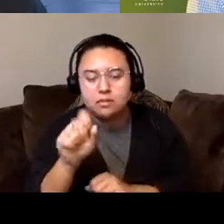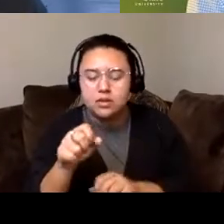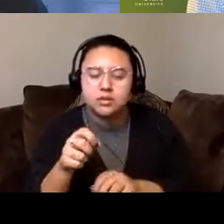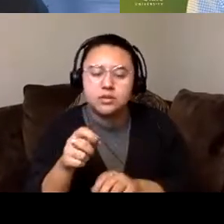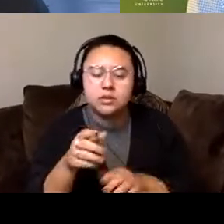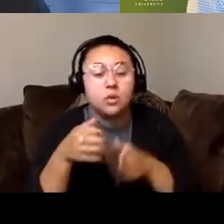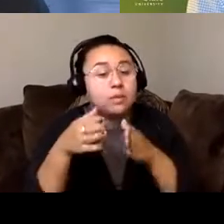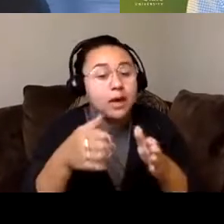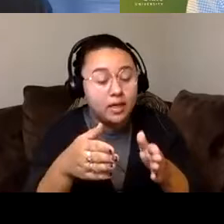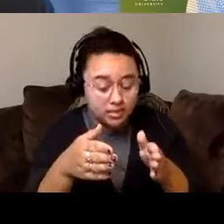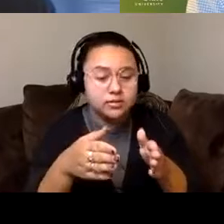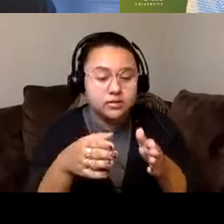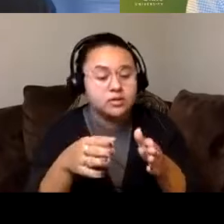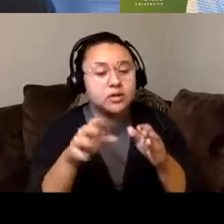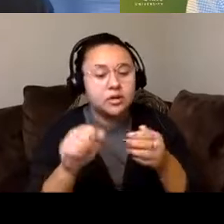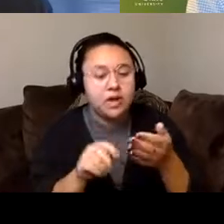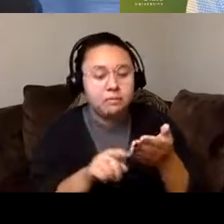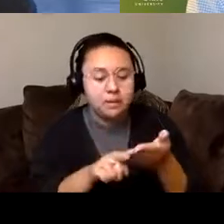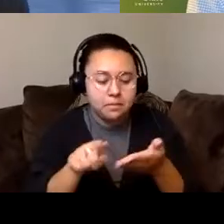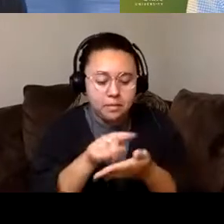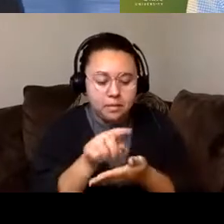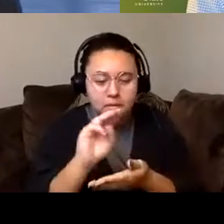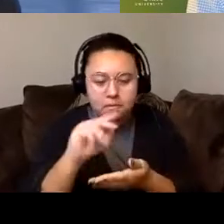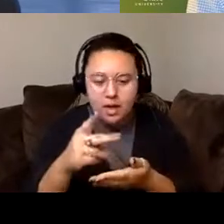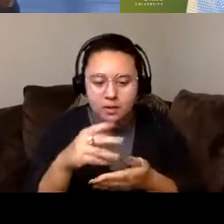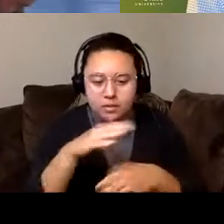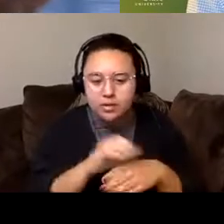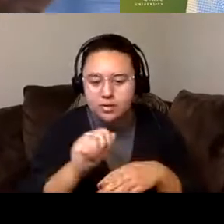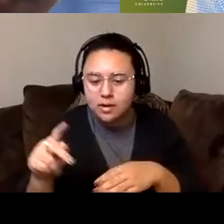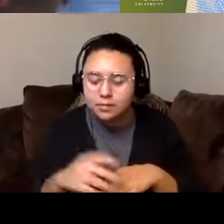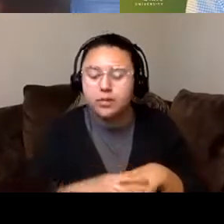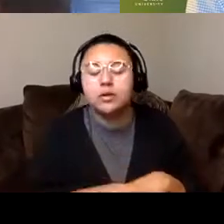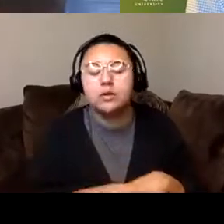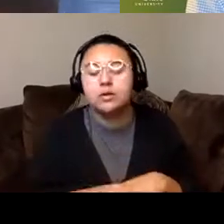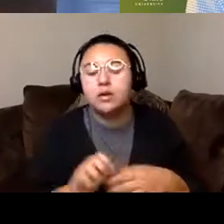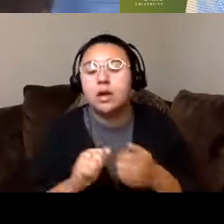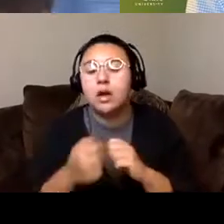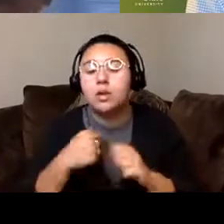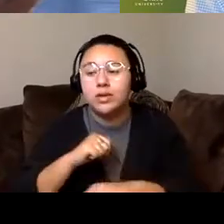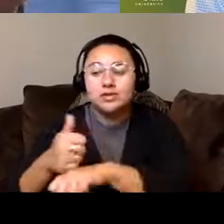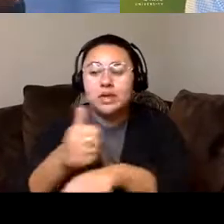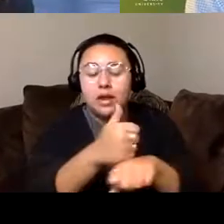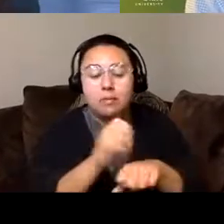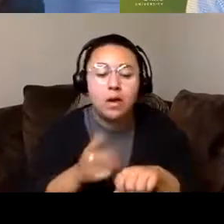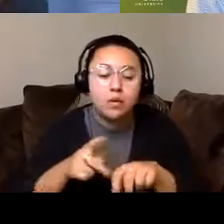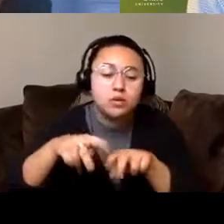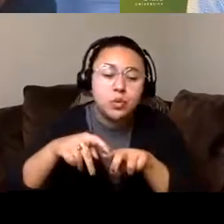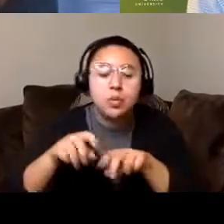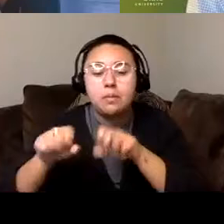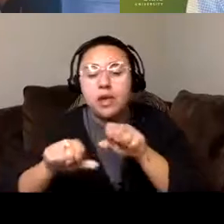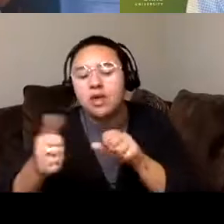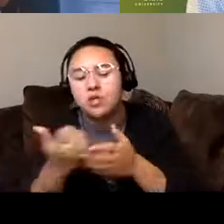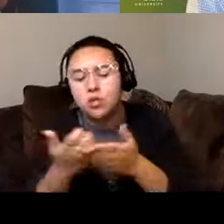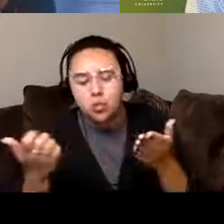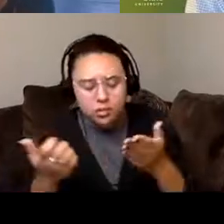or built out. And then where we deploy our scooters and our bikes and any other devices that are necessary for a city